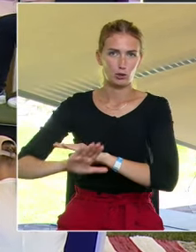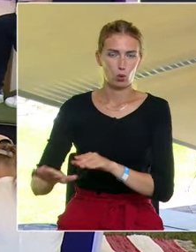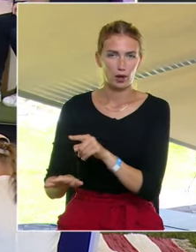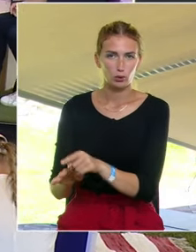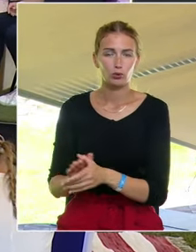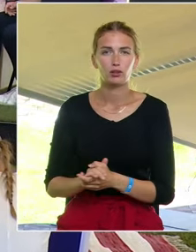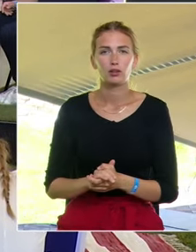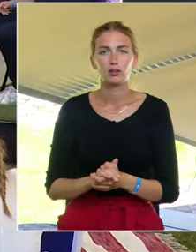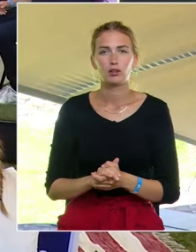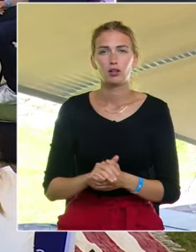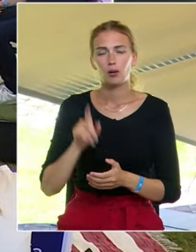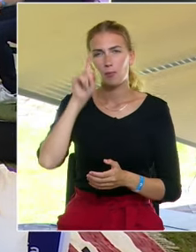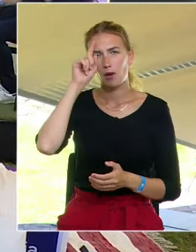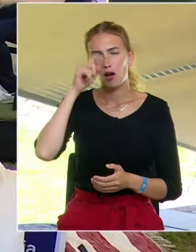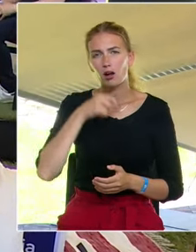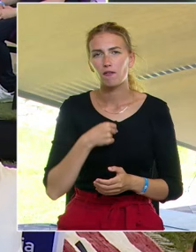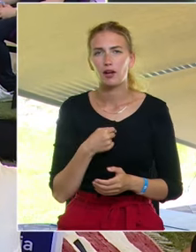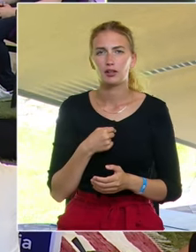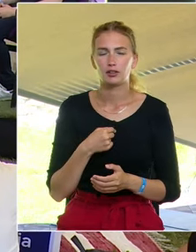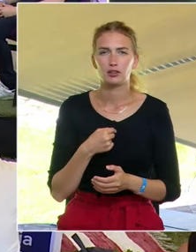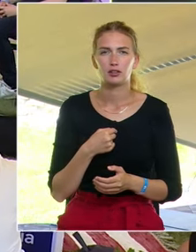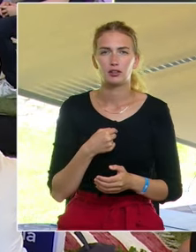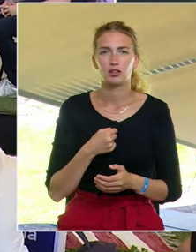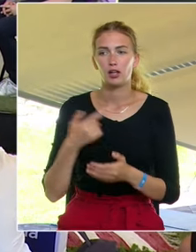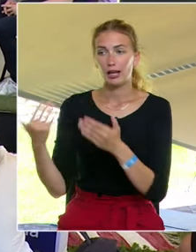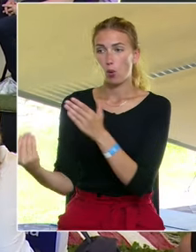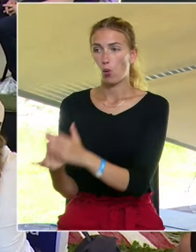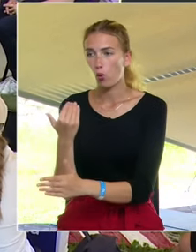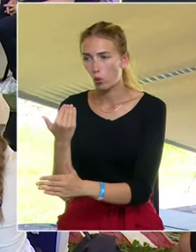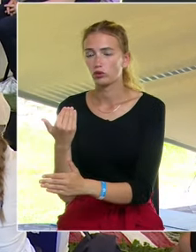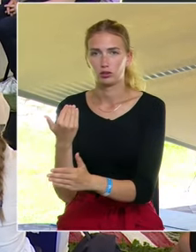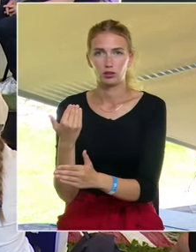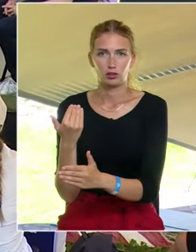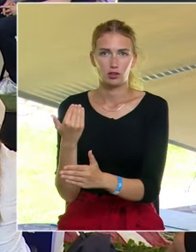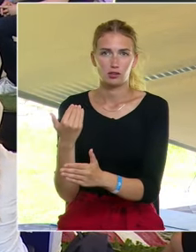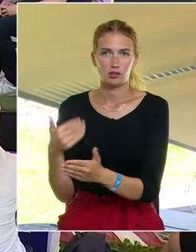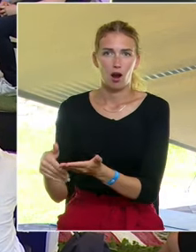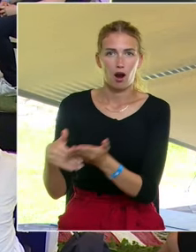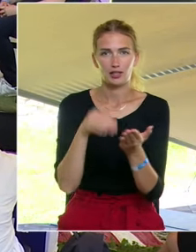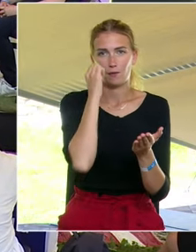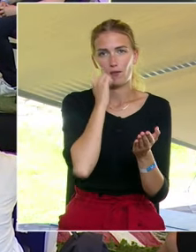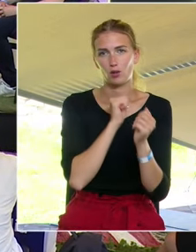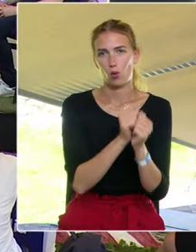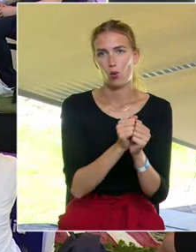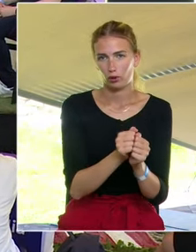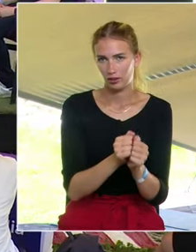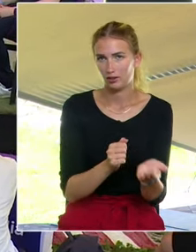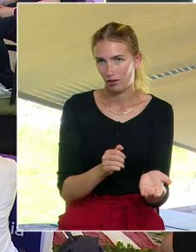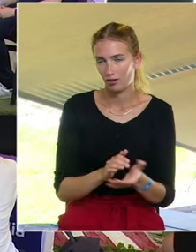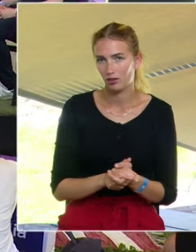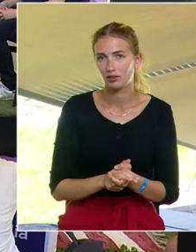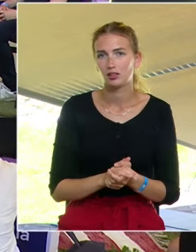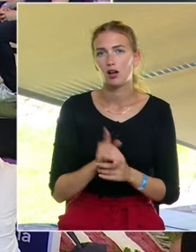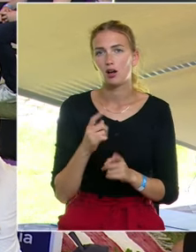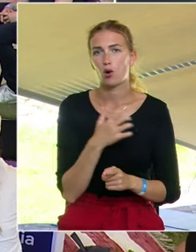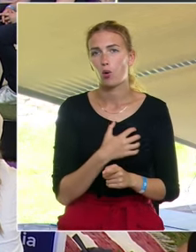I think this the new stuff helps keep the old sort of experiences alive. The question now is, the third aspect is the viewing